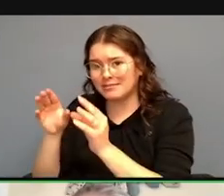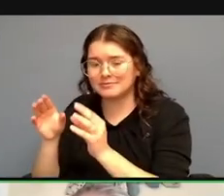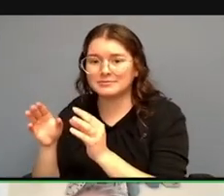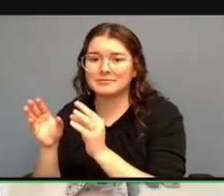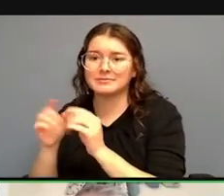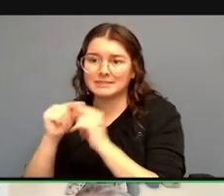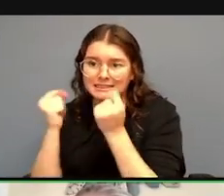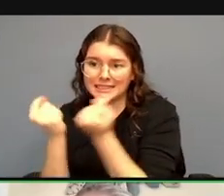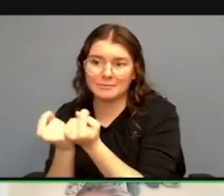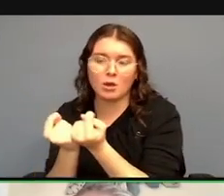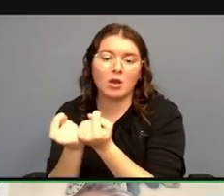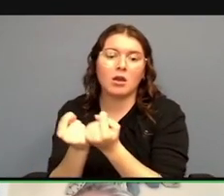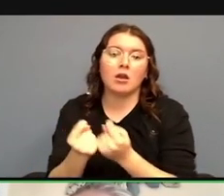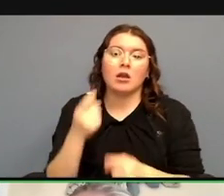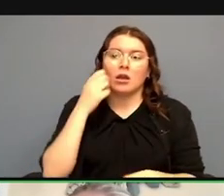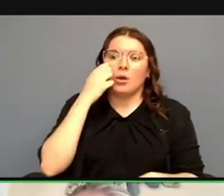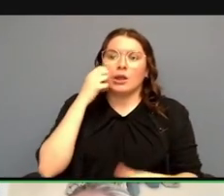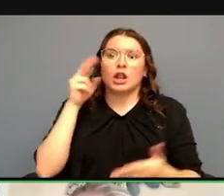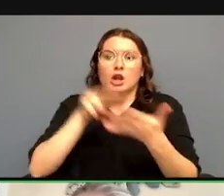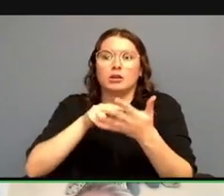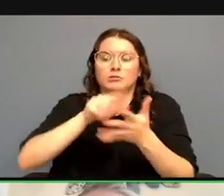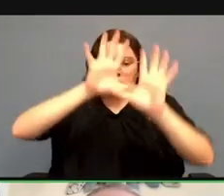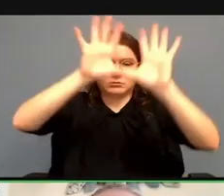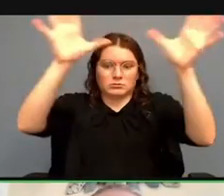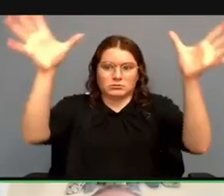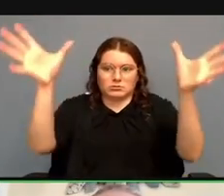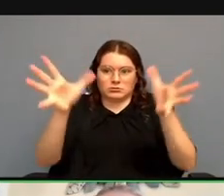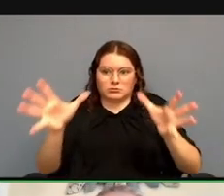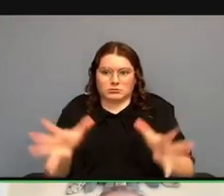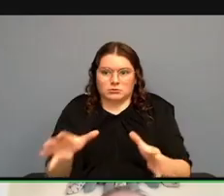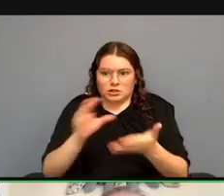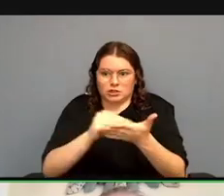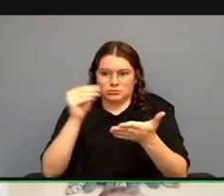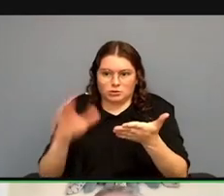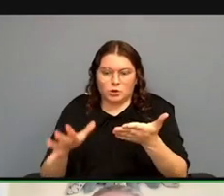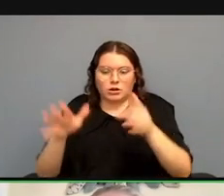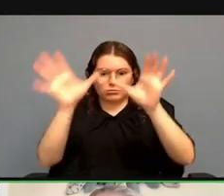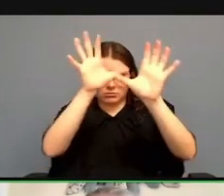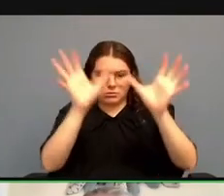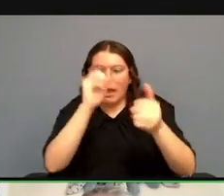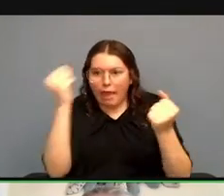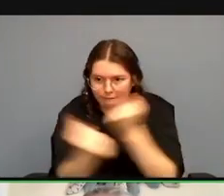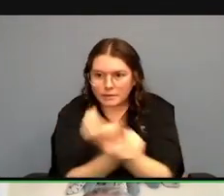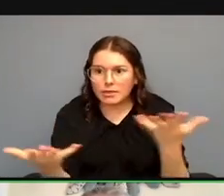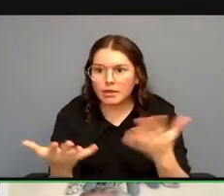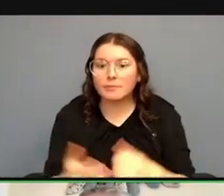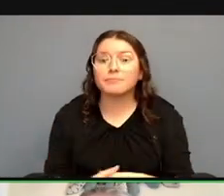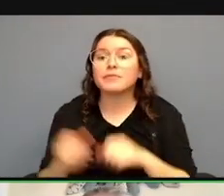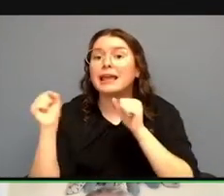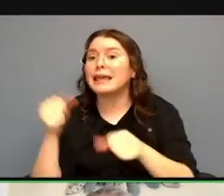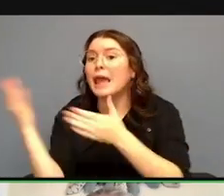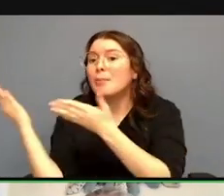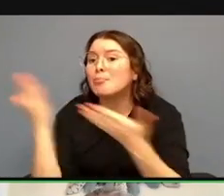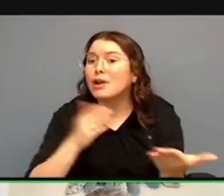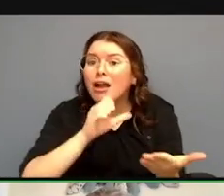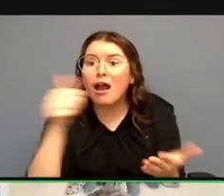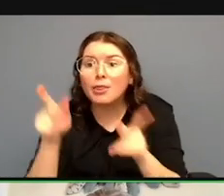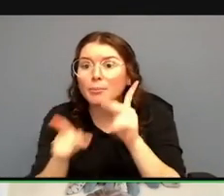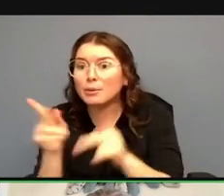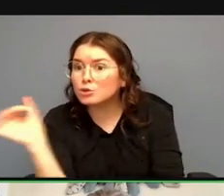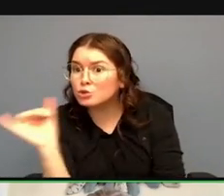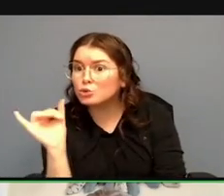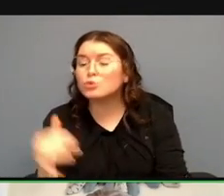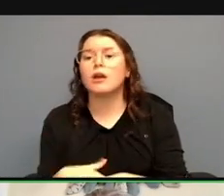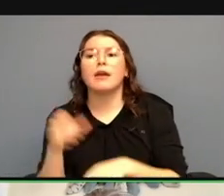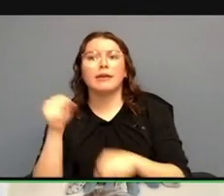hard of hearing. We're looking at the whole child. And then you can bring other people with you. You